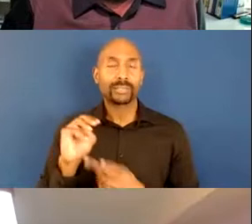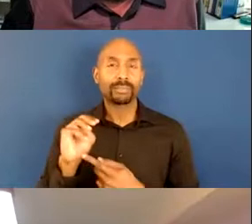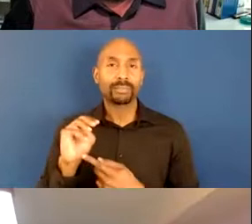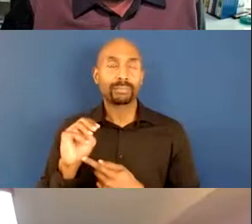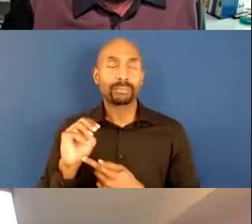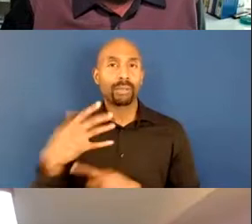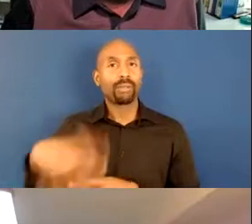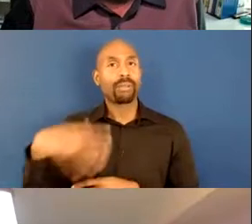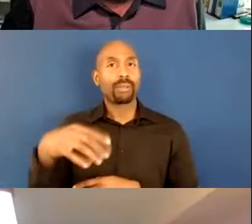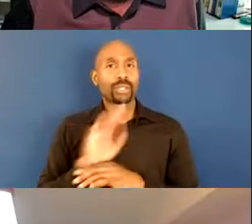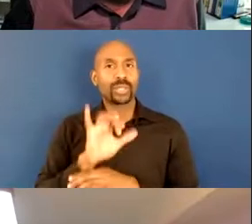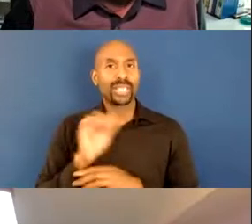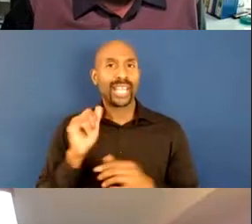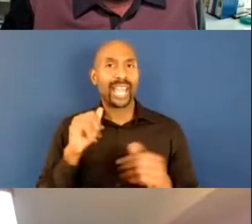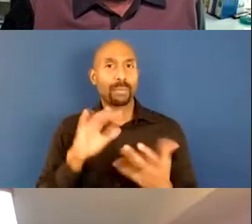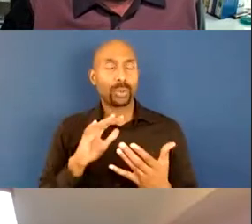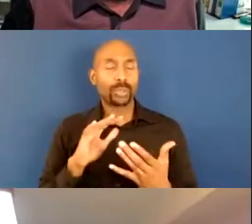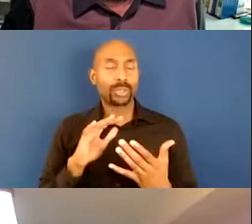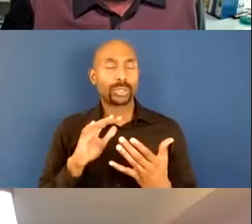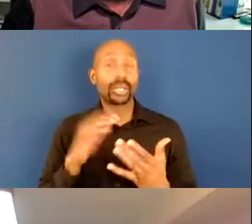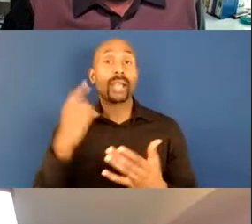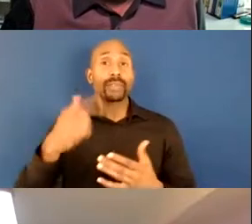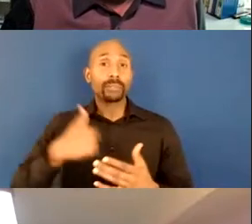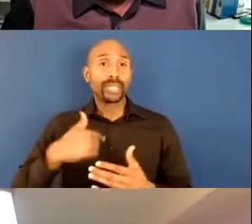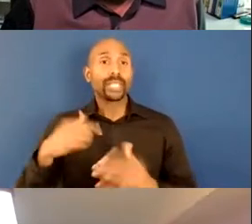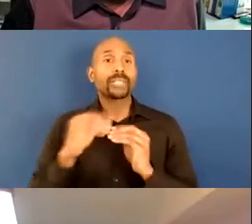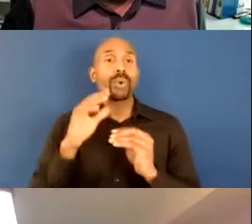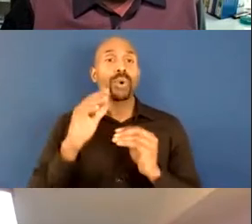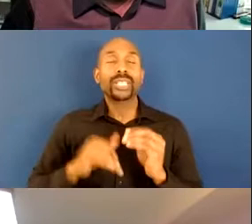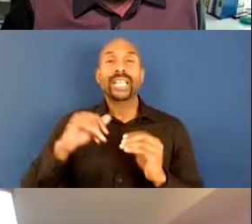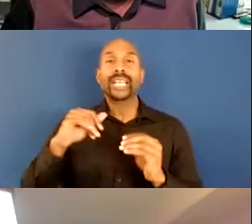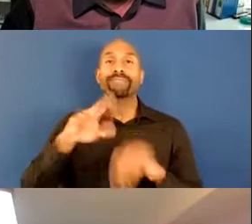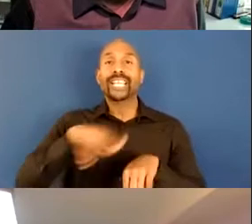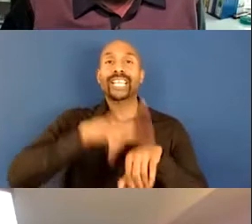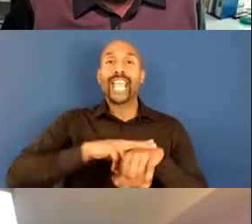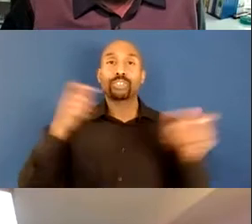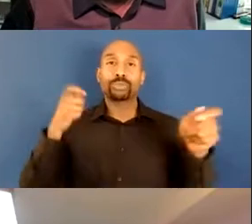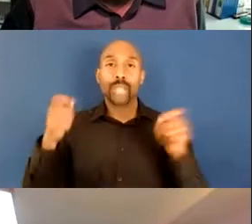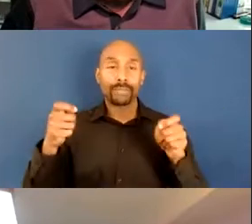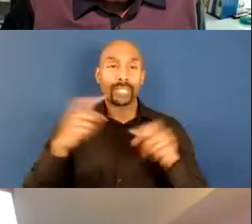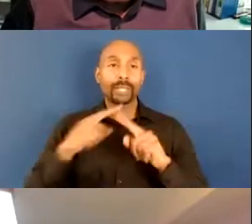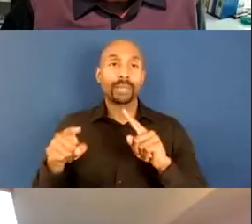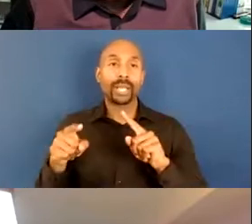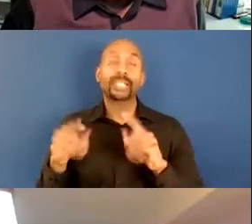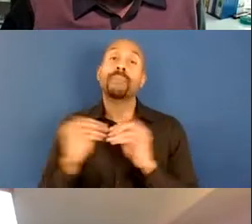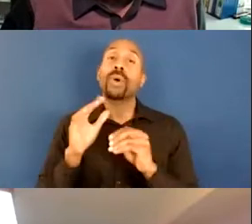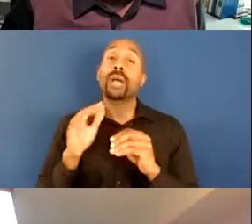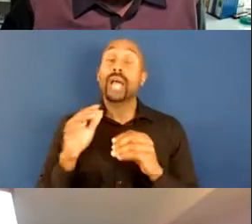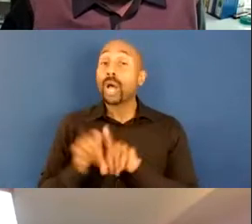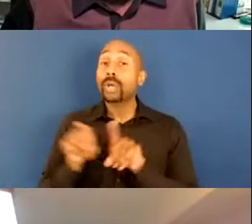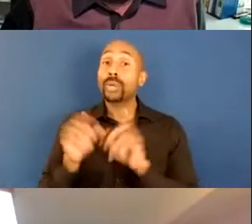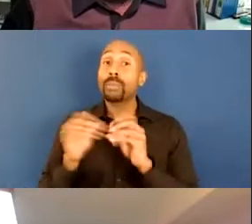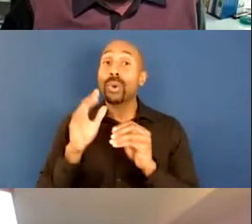always taken to be to go beyond national sovereignty and to go beyond state-centric